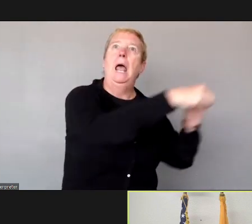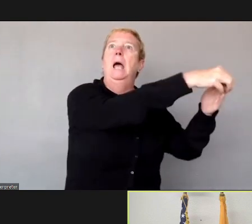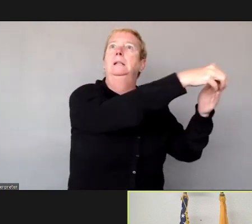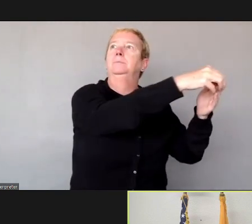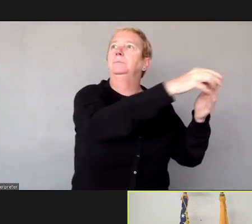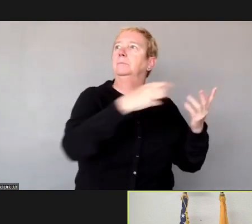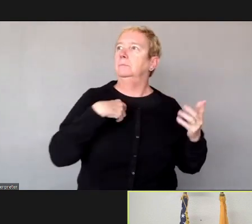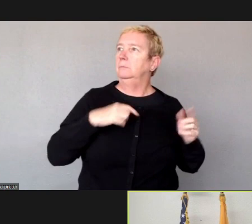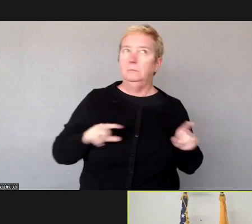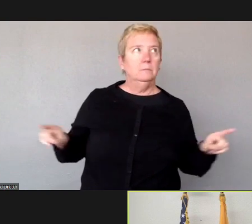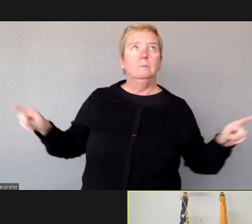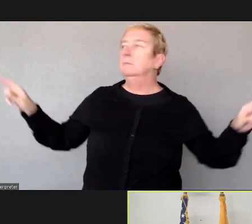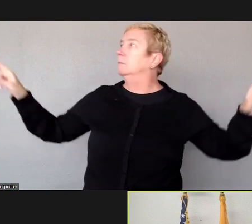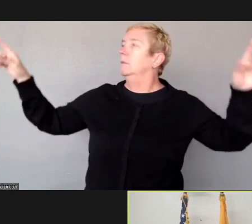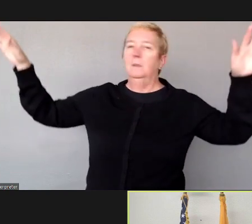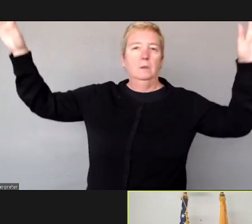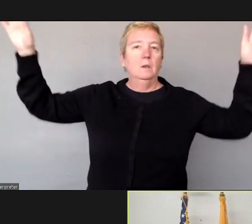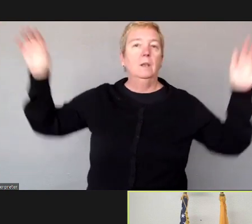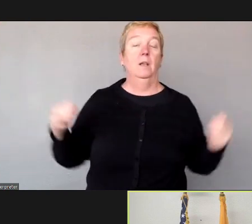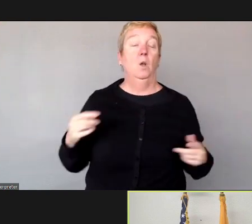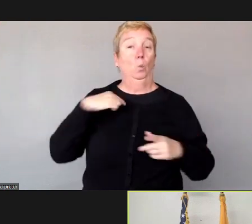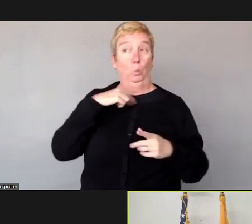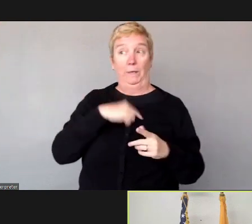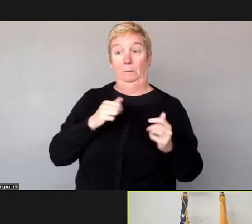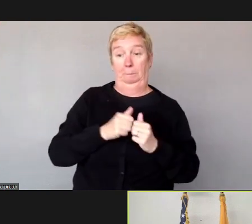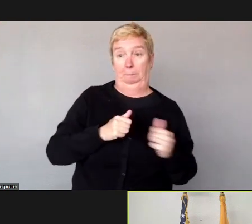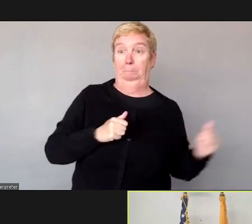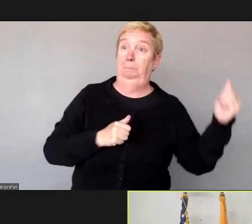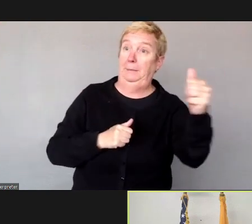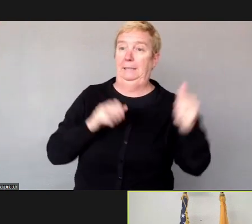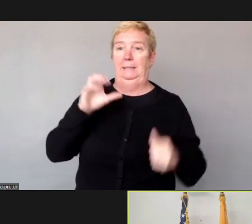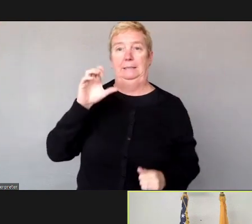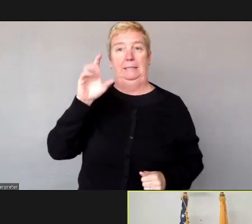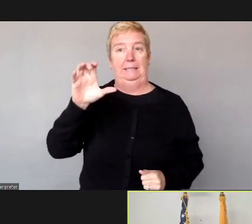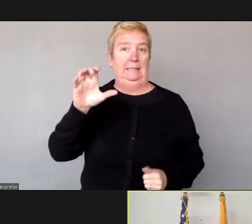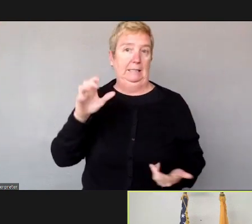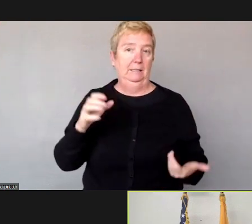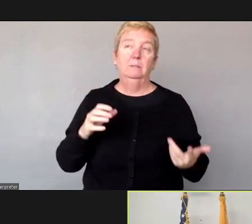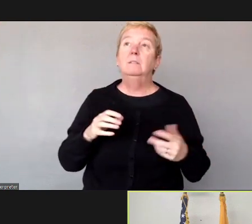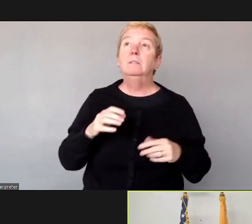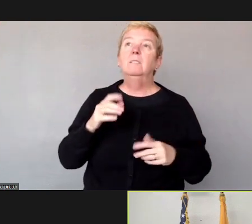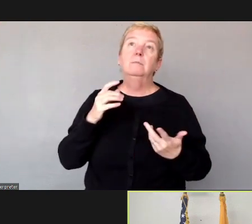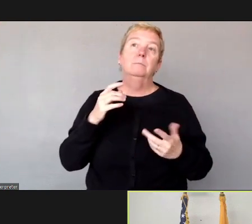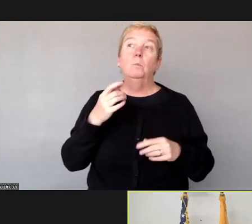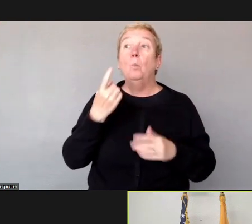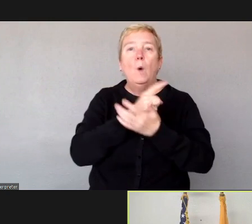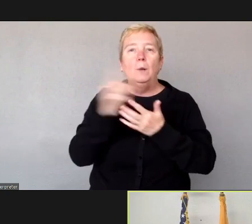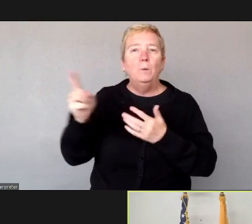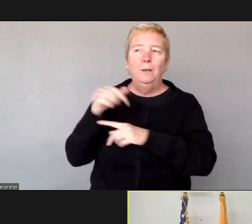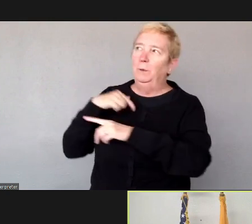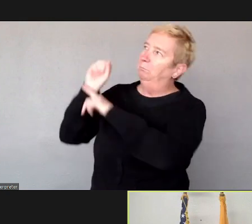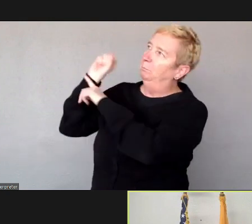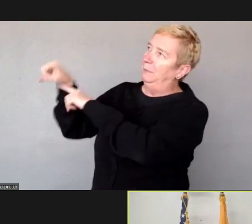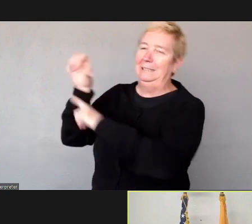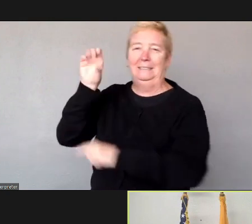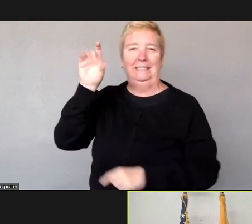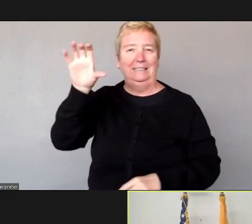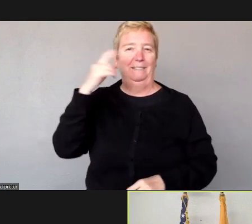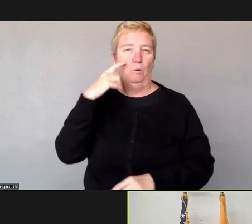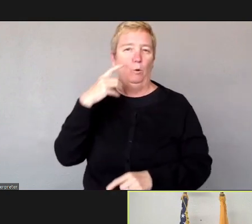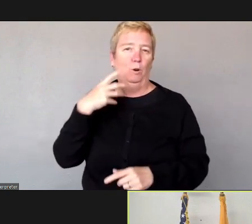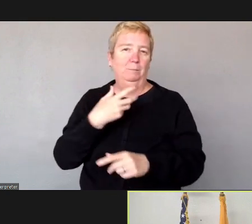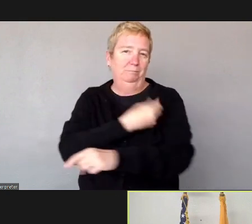confess, in the past year, we were out ahead of the CDC by a week and recommending boosters for everyone rather than a select group, and that came